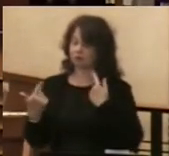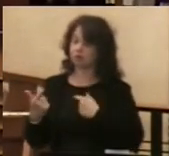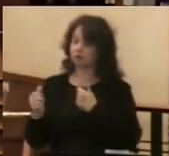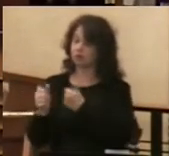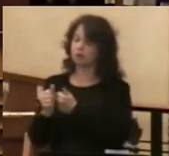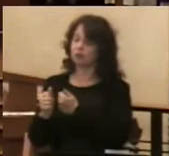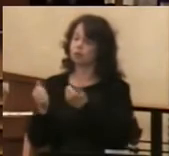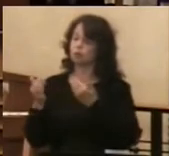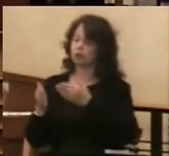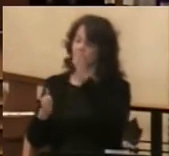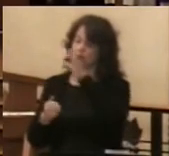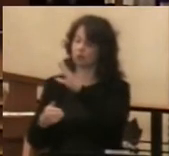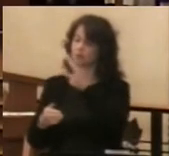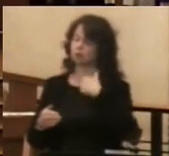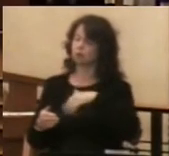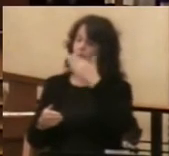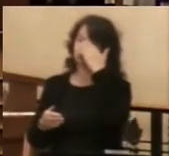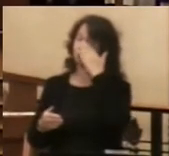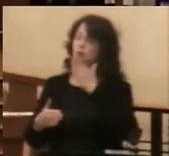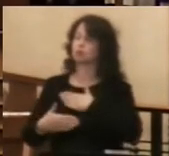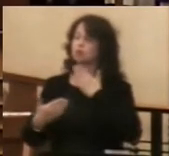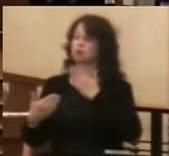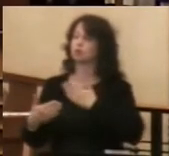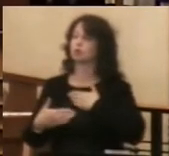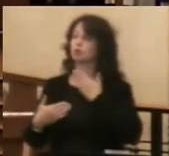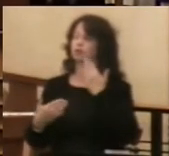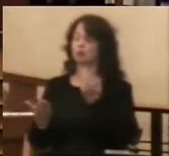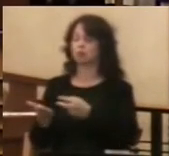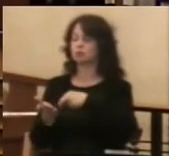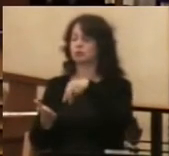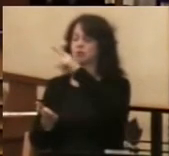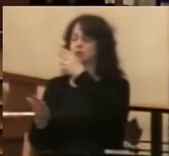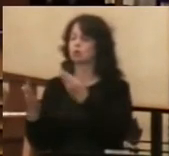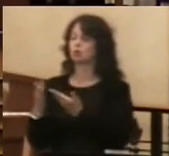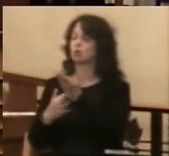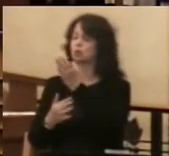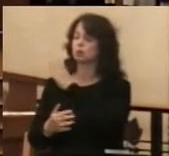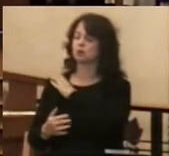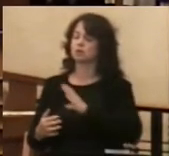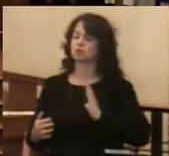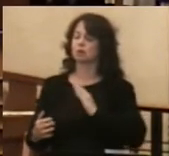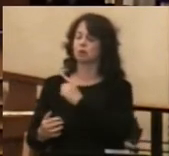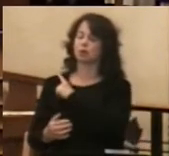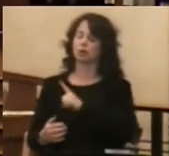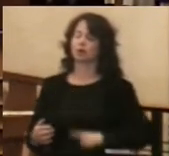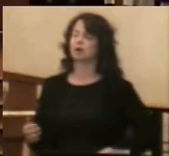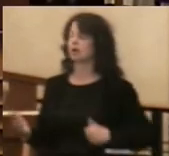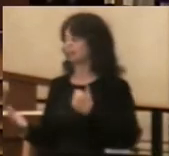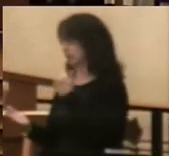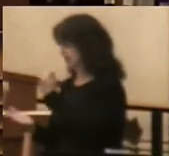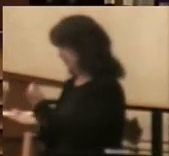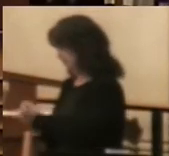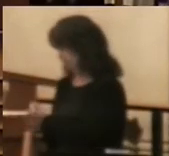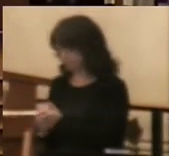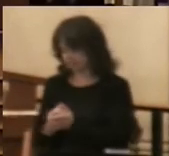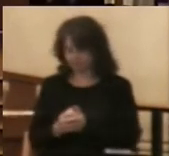the cross, we may know the joy of the resurrection through Christ our Lord. Amen.